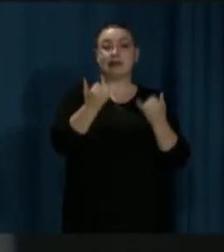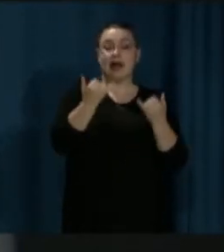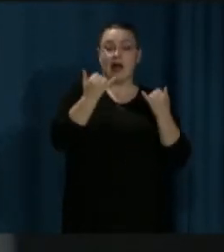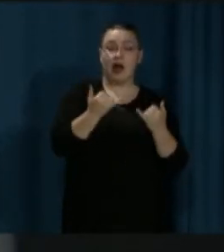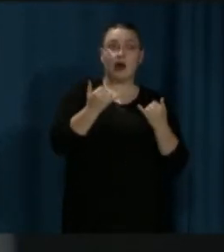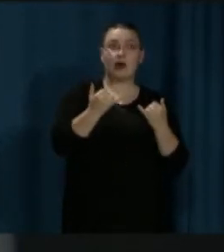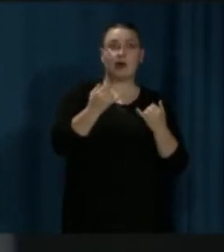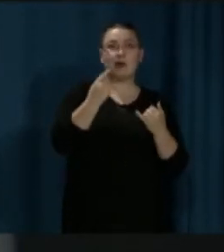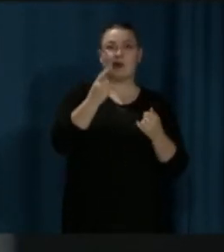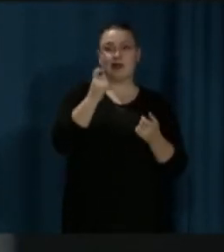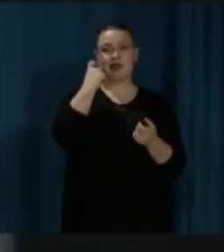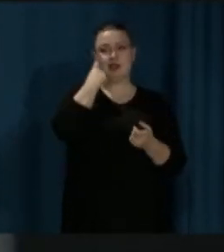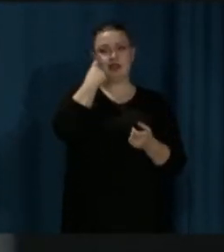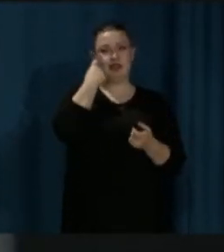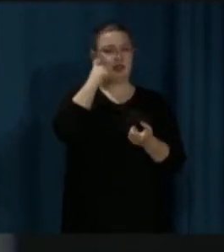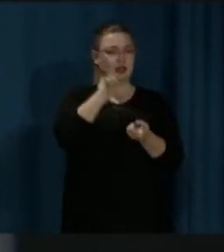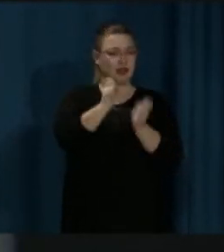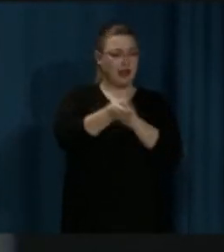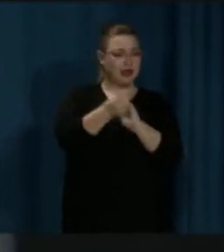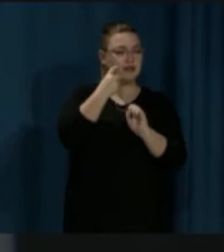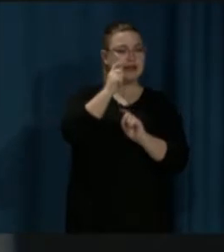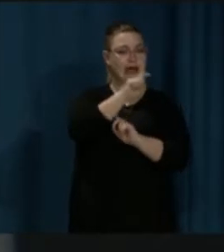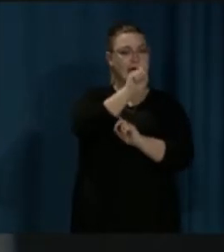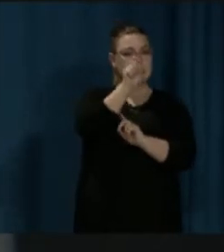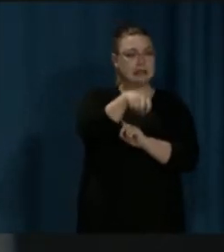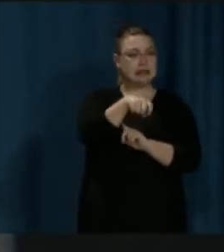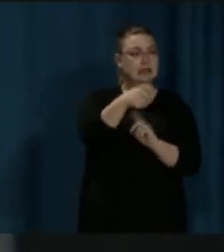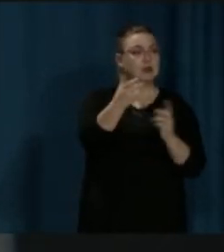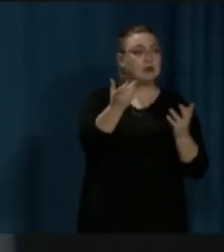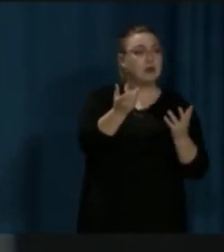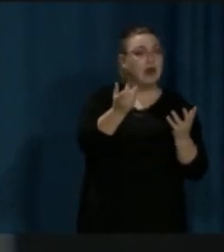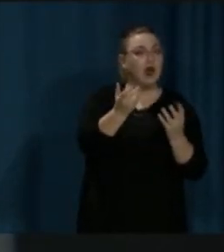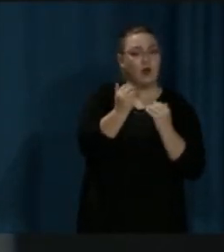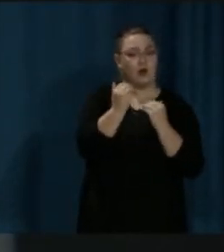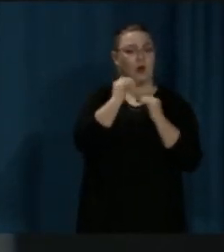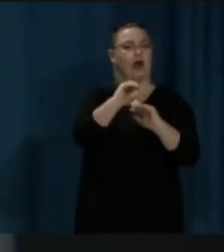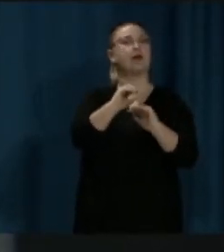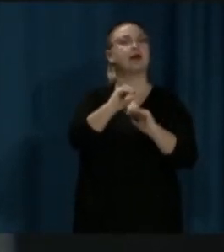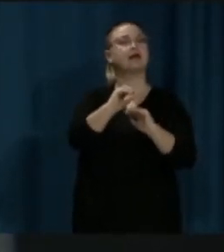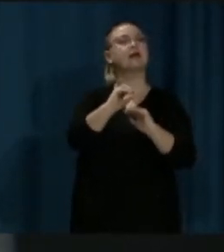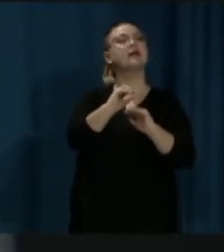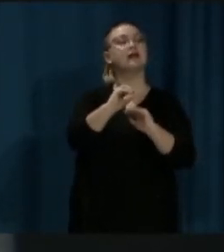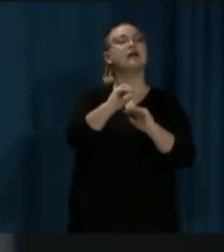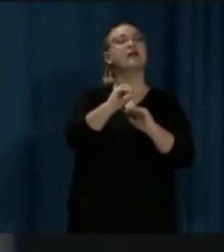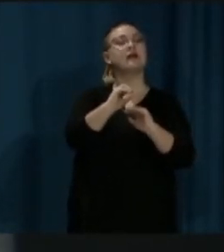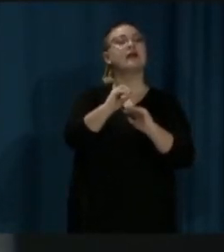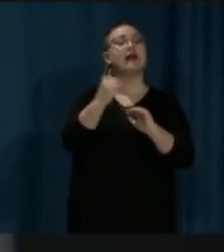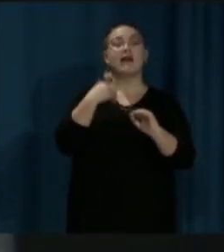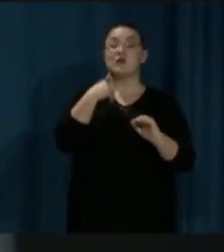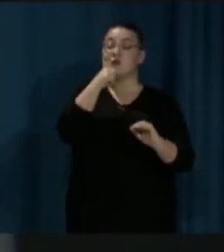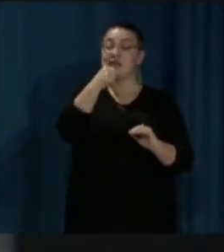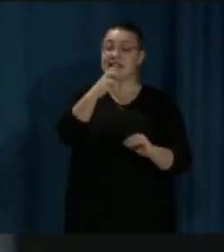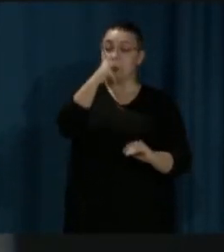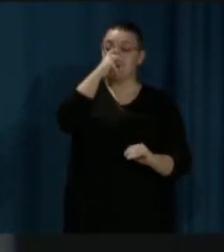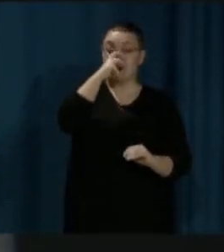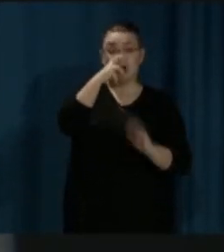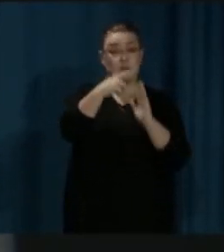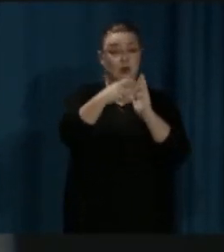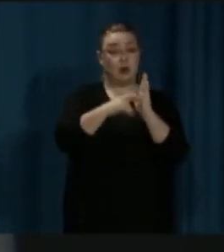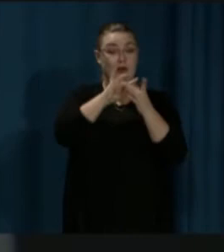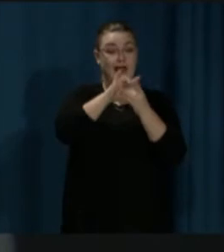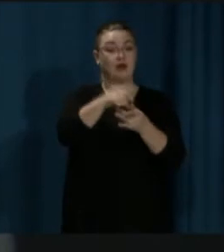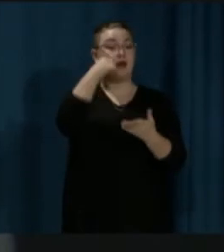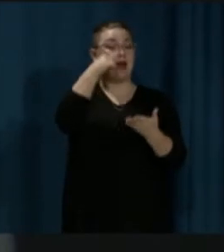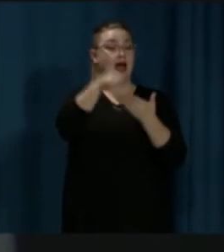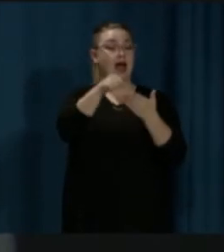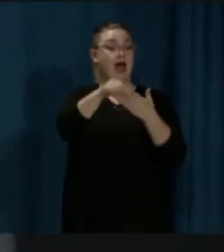the biggest change I think in Texas is with the they have a pretty strict absentee ballot rule in that basically it's open for